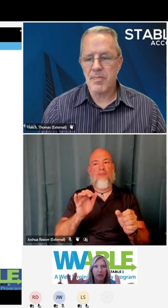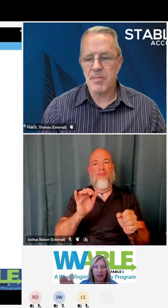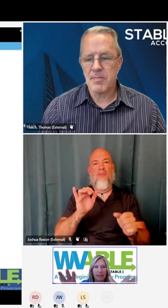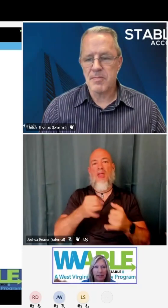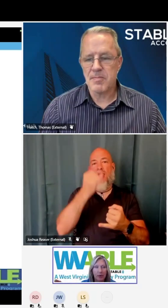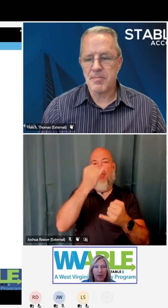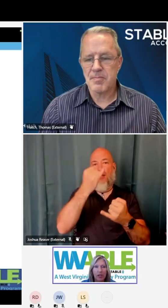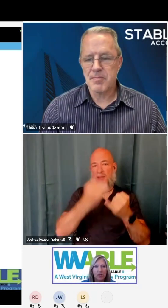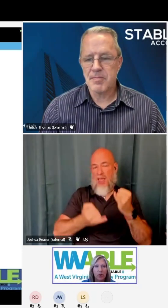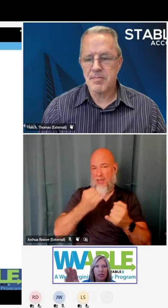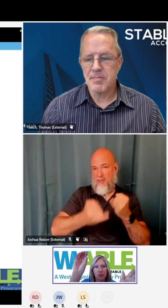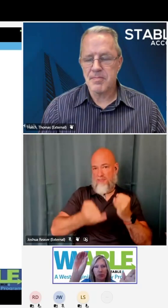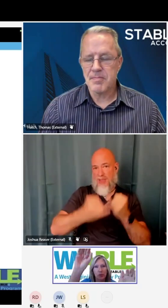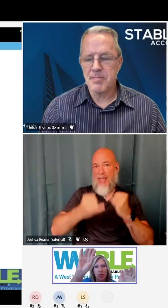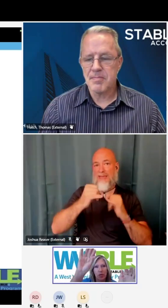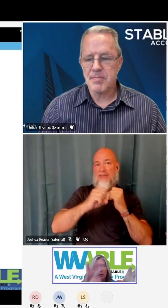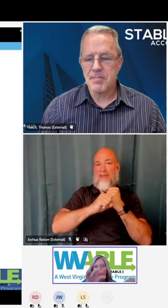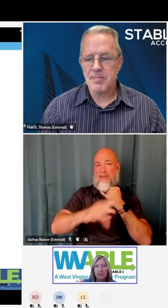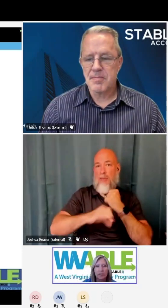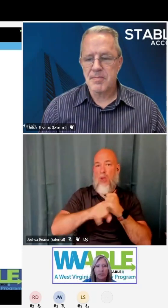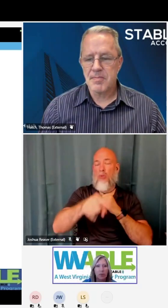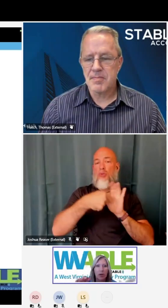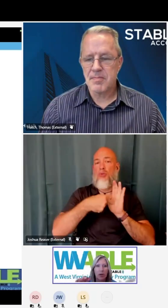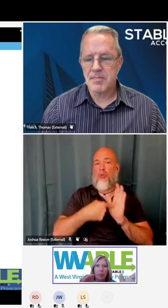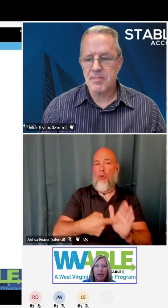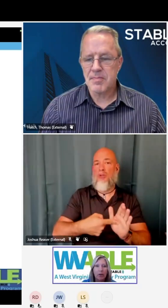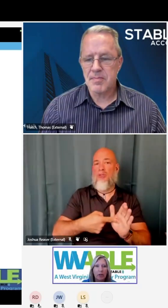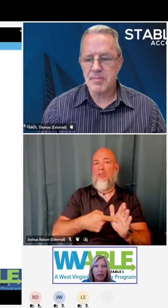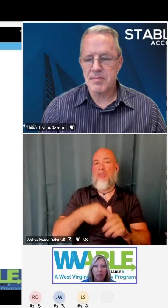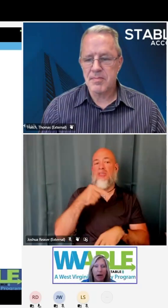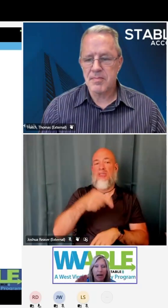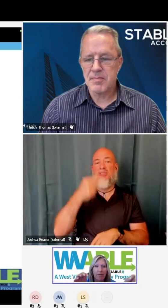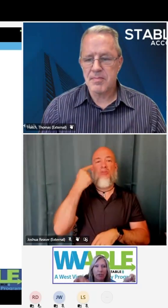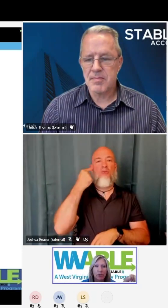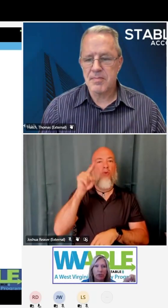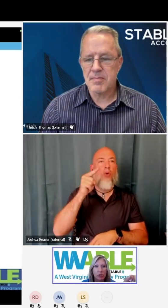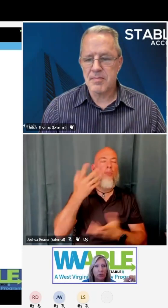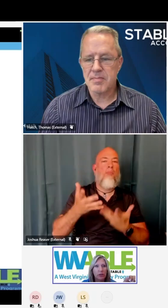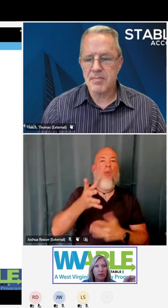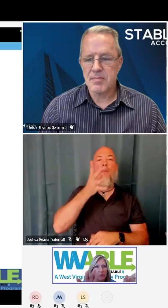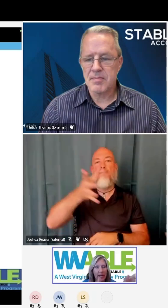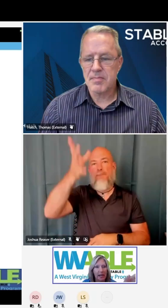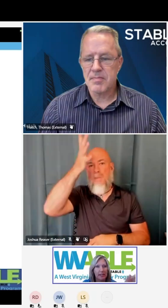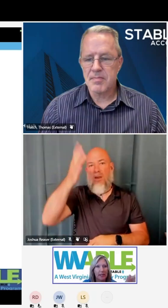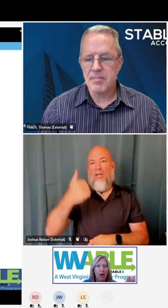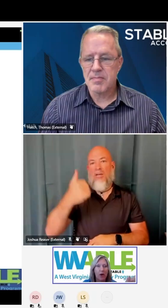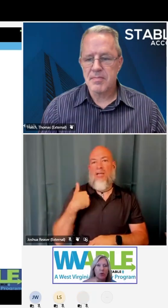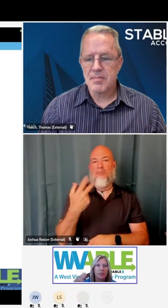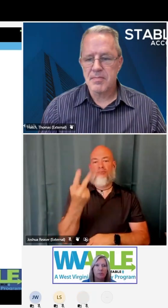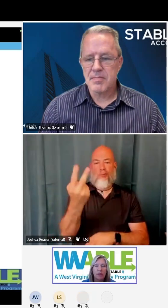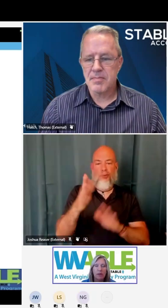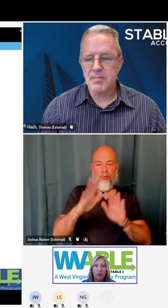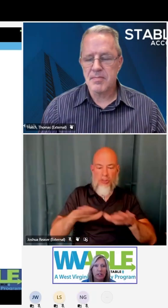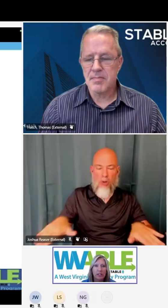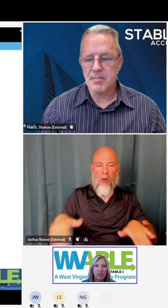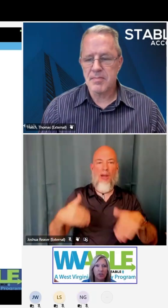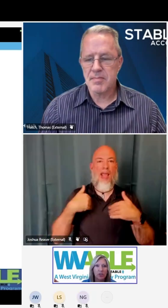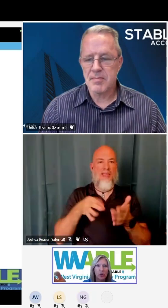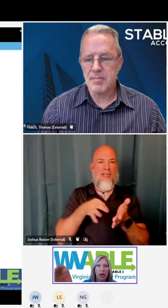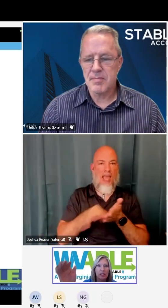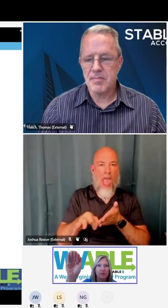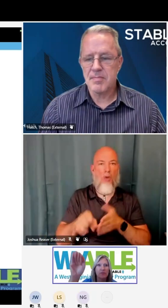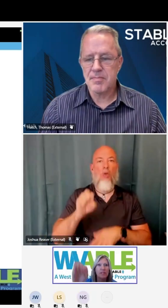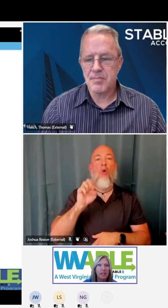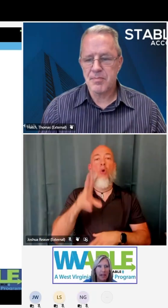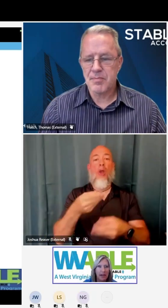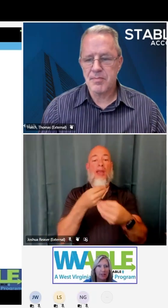slide or the last demo that you showed us was, so this is for a parent that might have 2 children that has an account, or this might be an organization